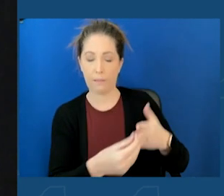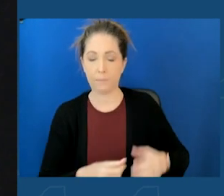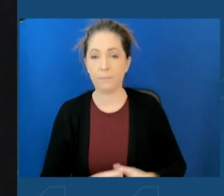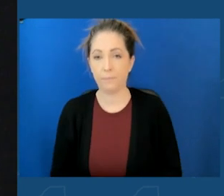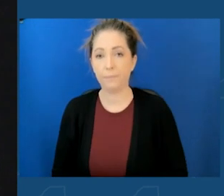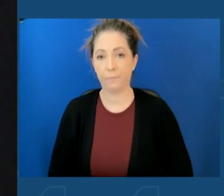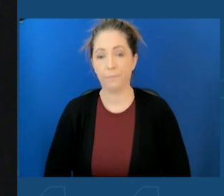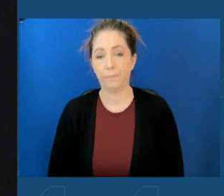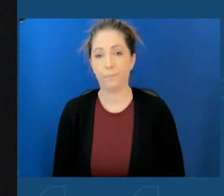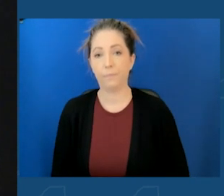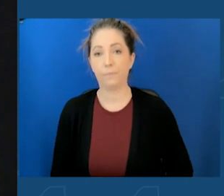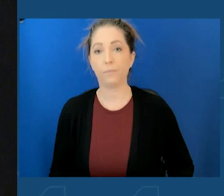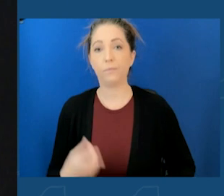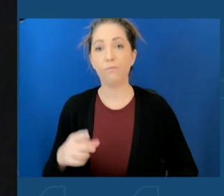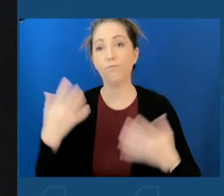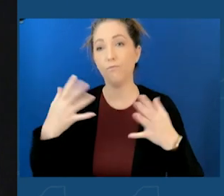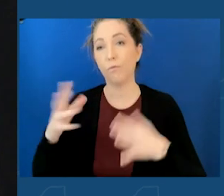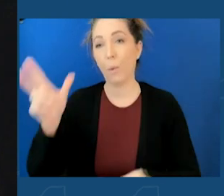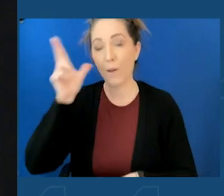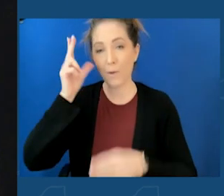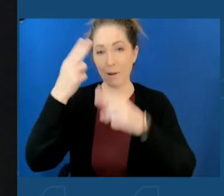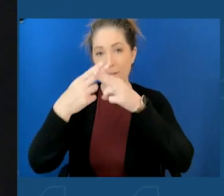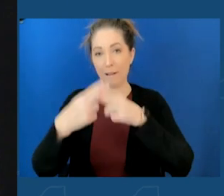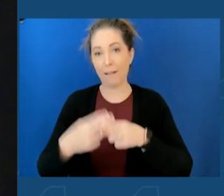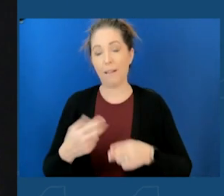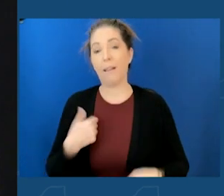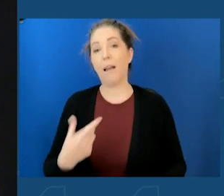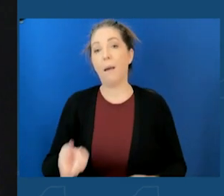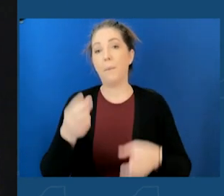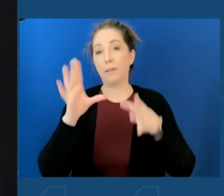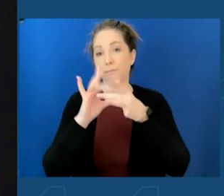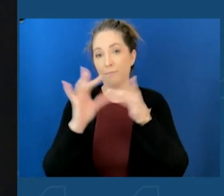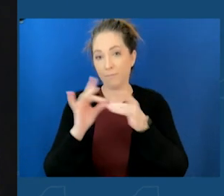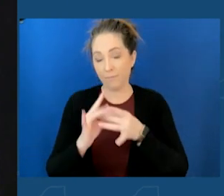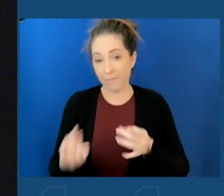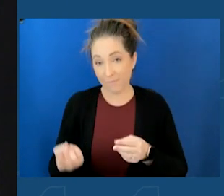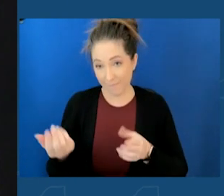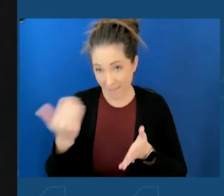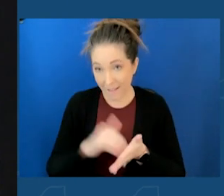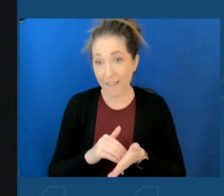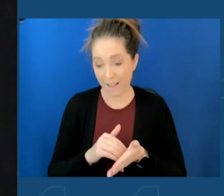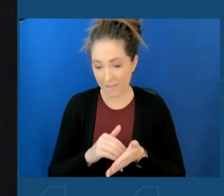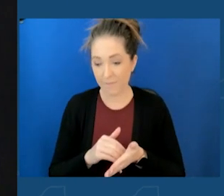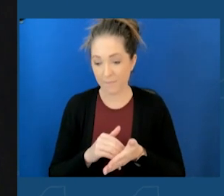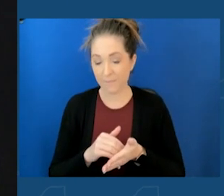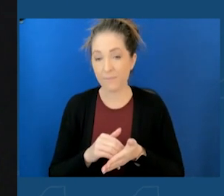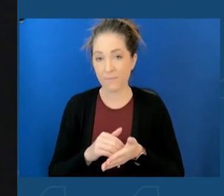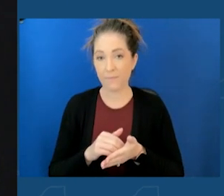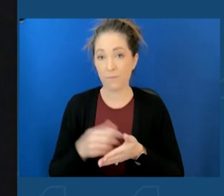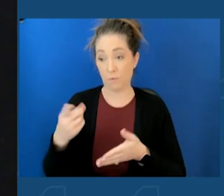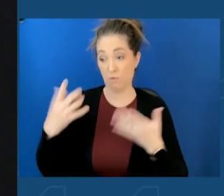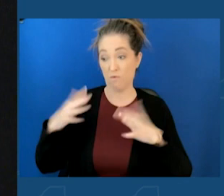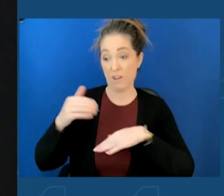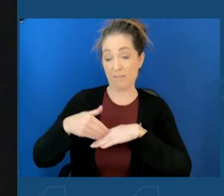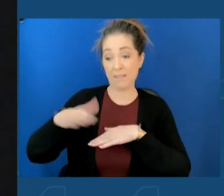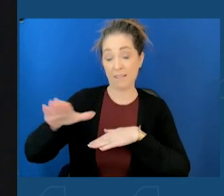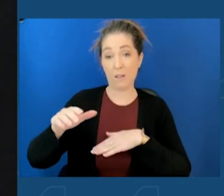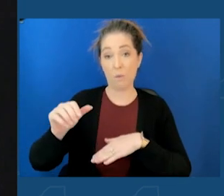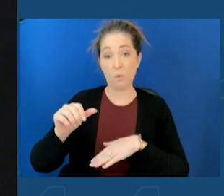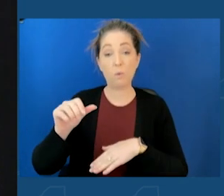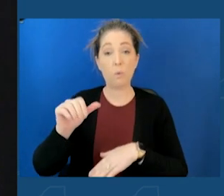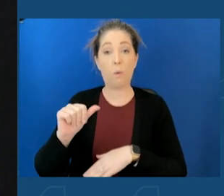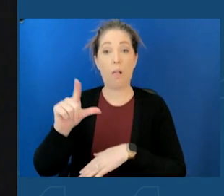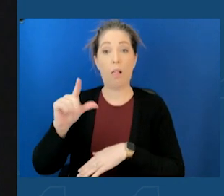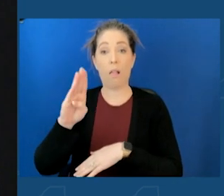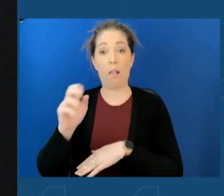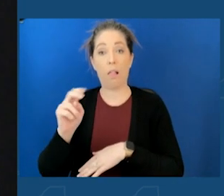You heard their names, but I'm going to say them again because this is the dream team that you sent to Albany to represent you, and one of the reasons we have resources